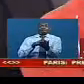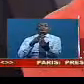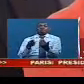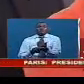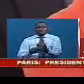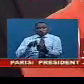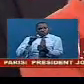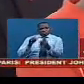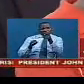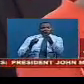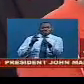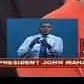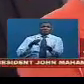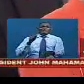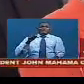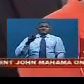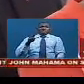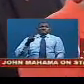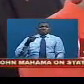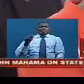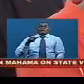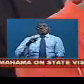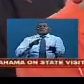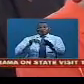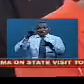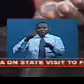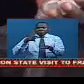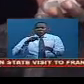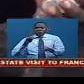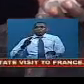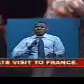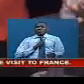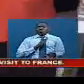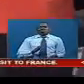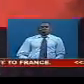was Professor William Asumening, who is also the chair of the Goil board.